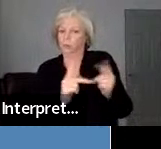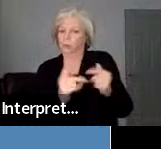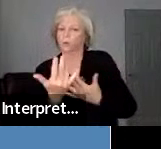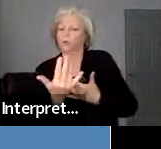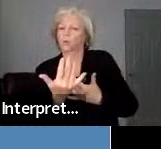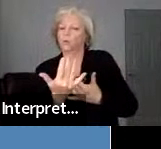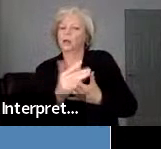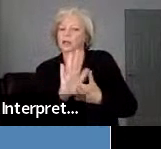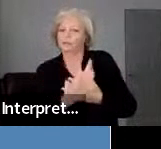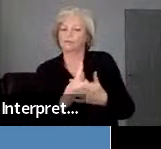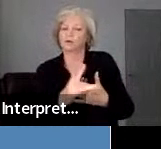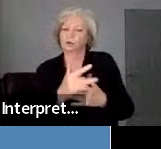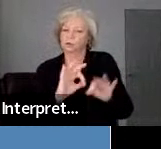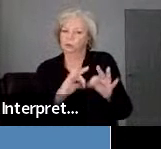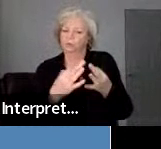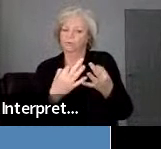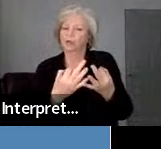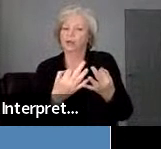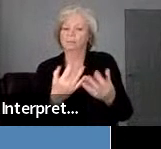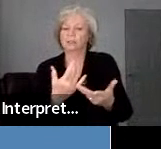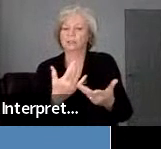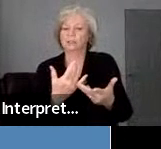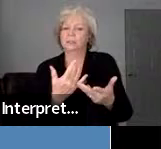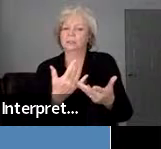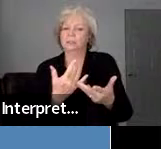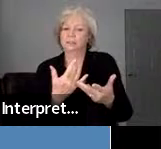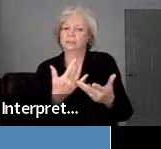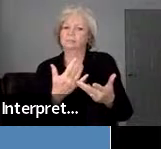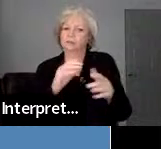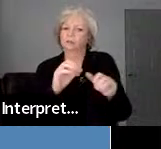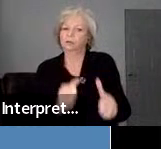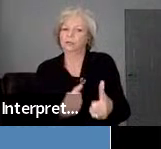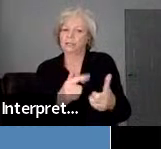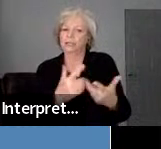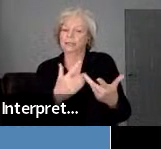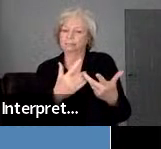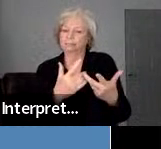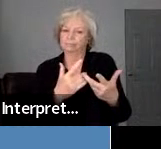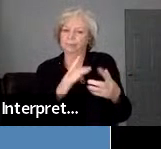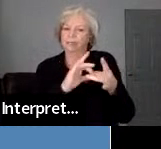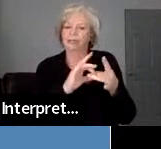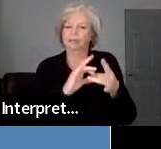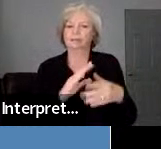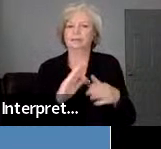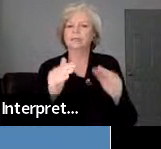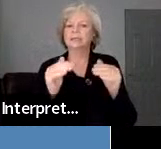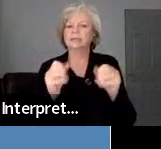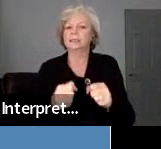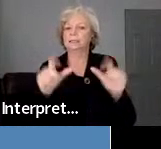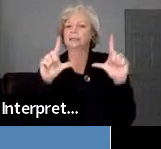loved ones to get vaccinated to resume connection. Next slide, please.